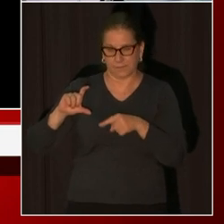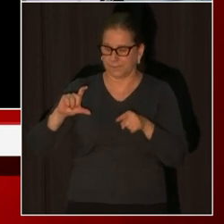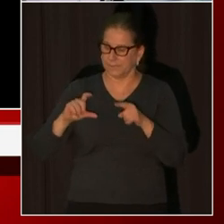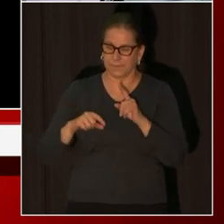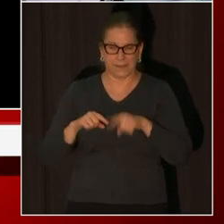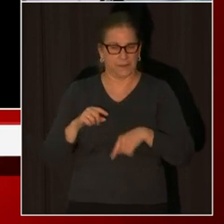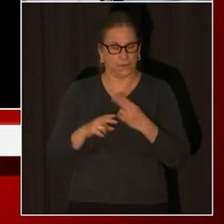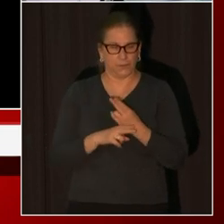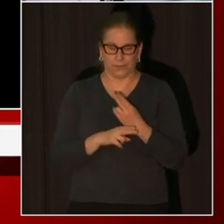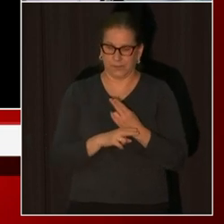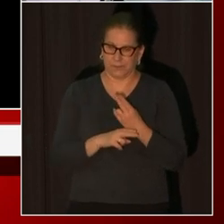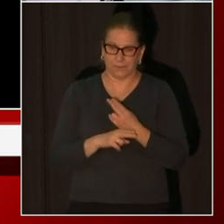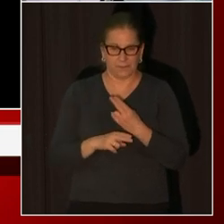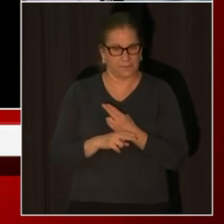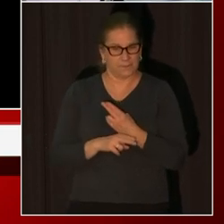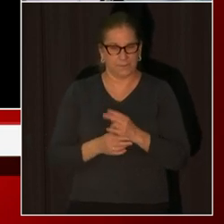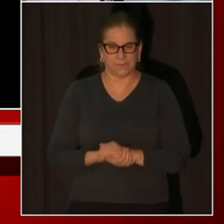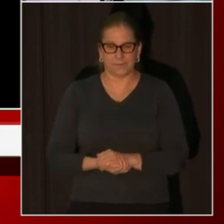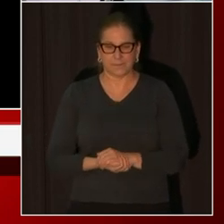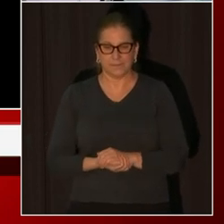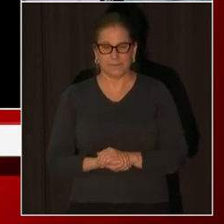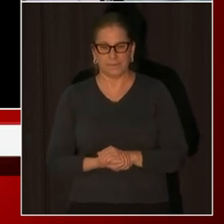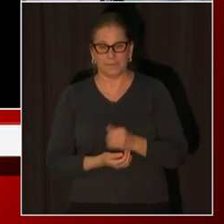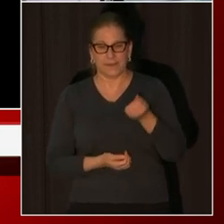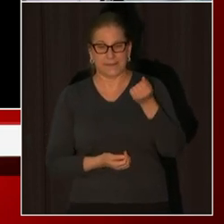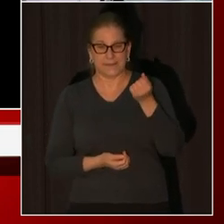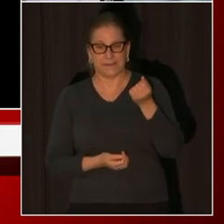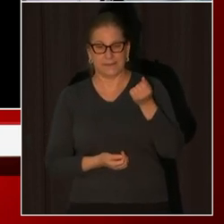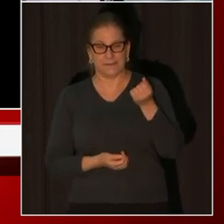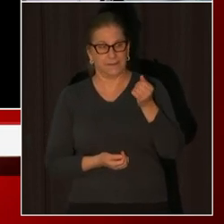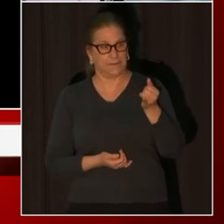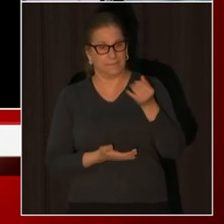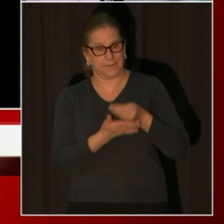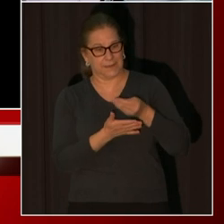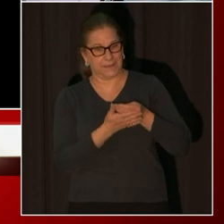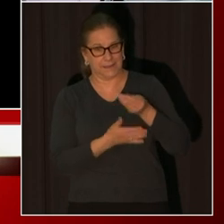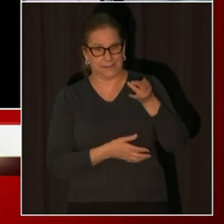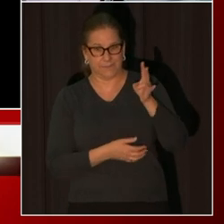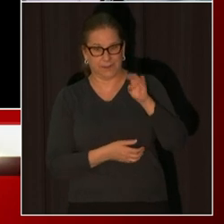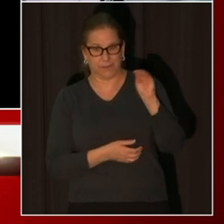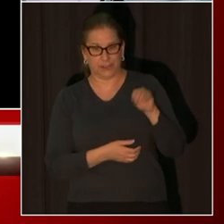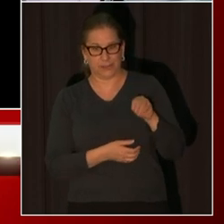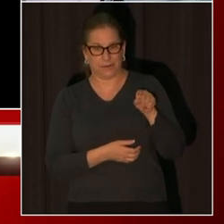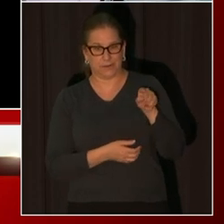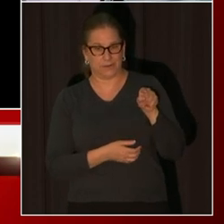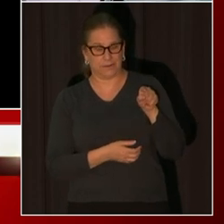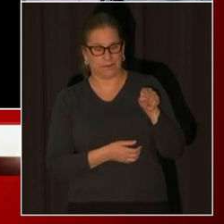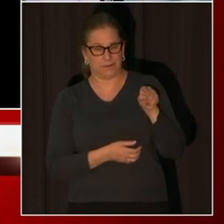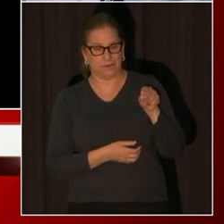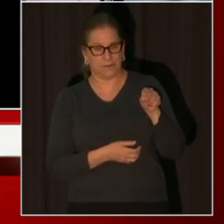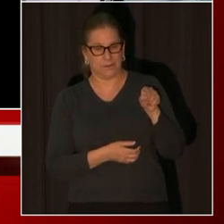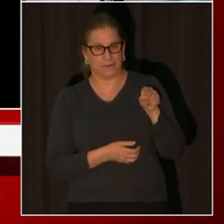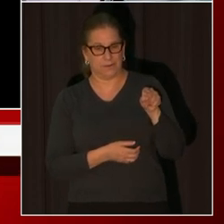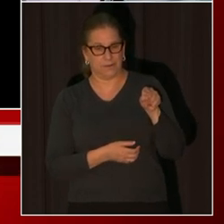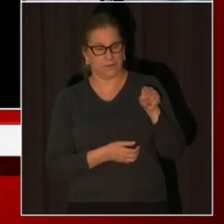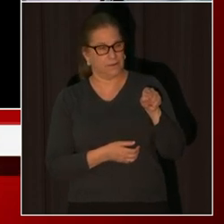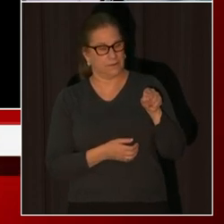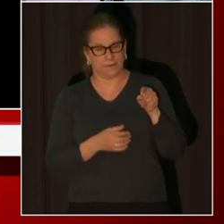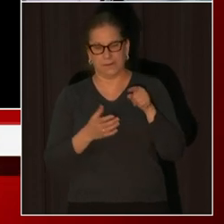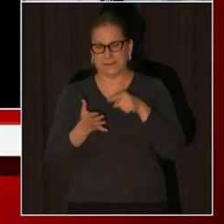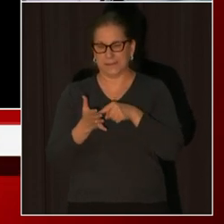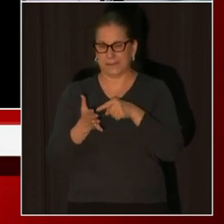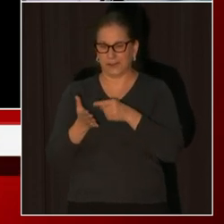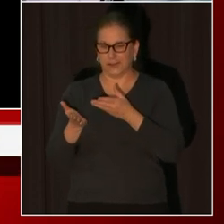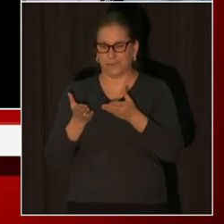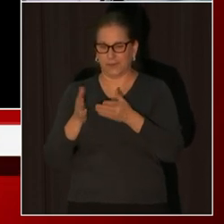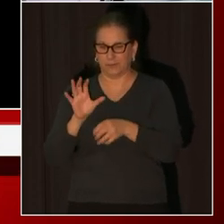example, 17% of that resource, the debt service reserve, is $563 million. We must have that